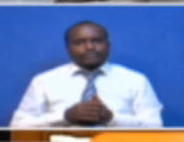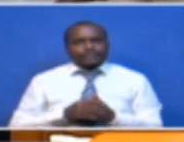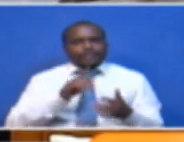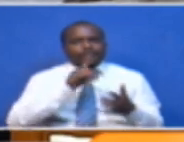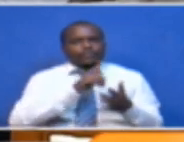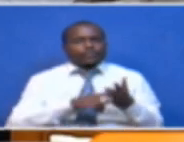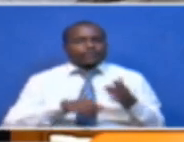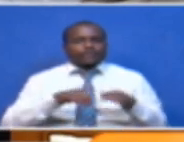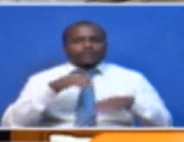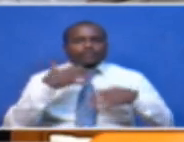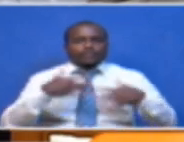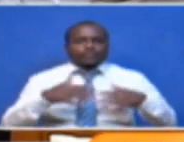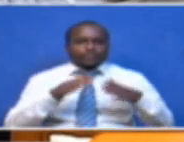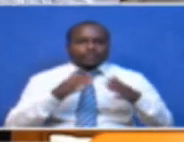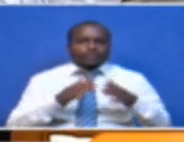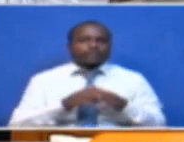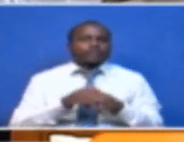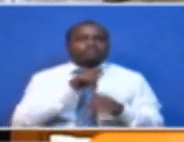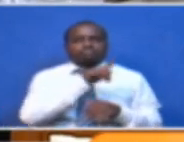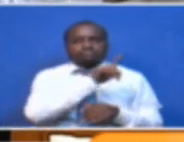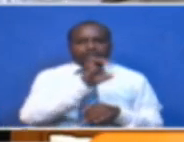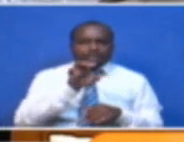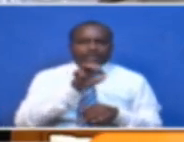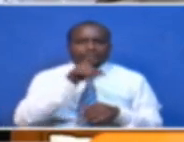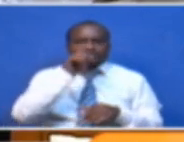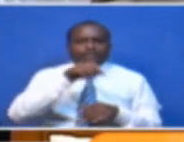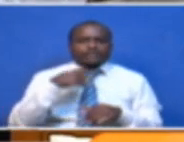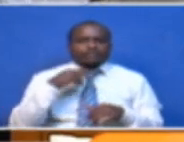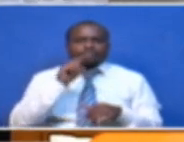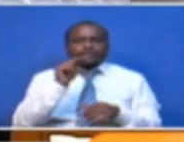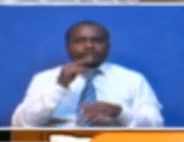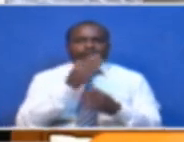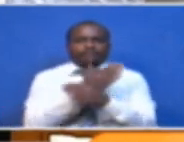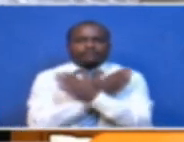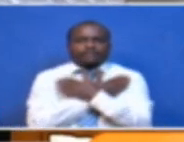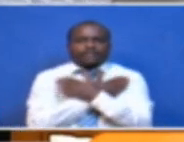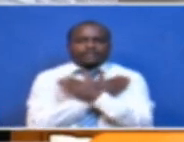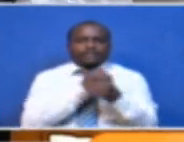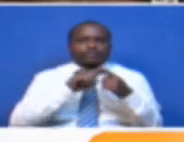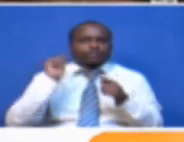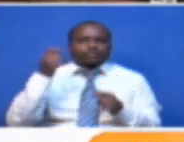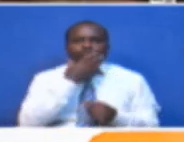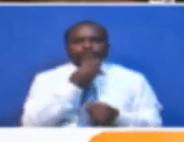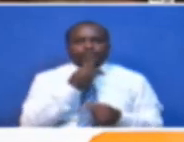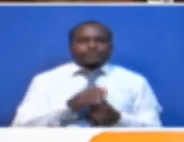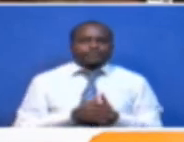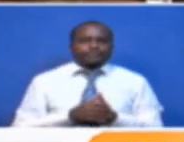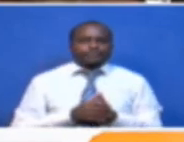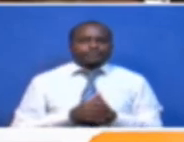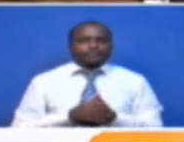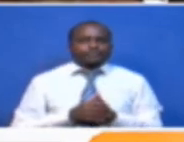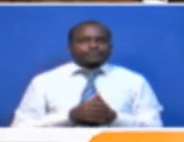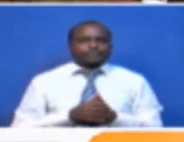icon and encyclopedia of history. Lee Njiru, he must have been a friend indeed to Mzee.